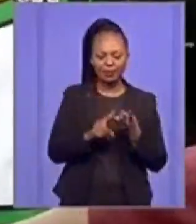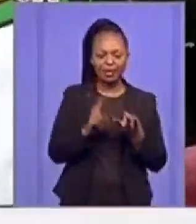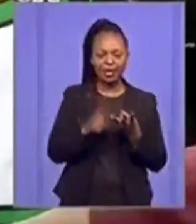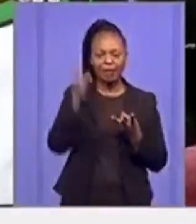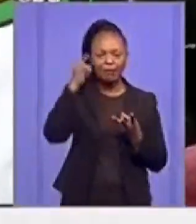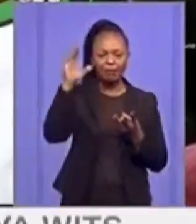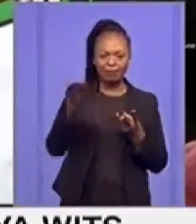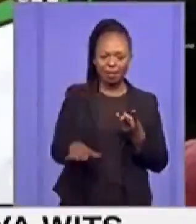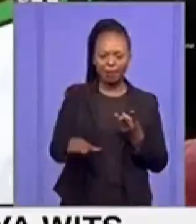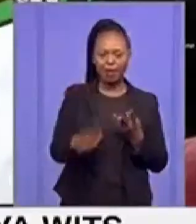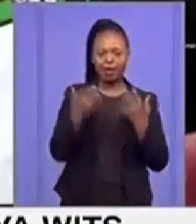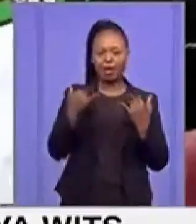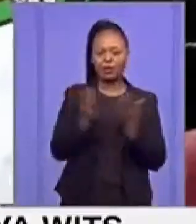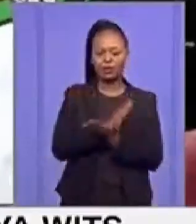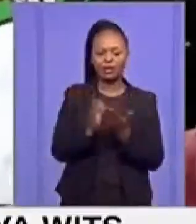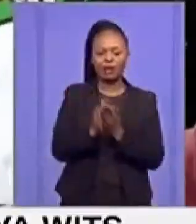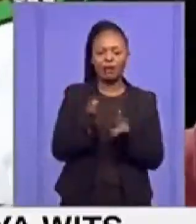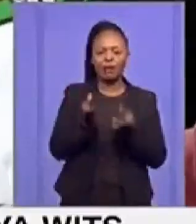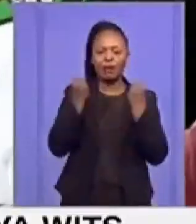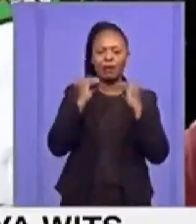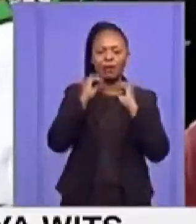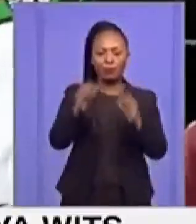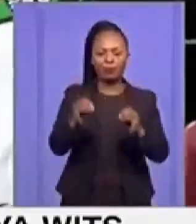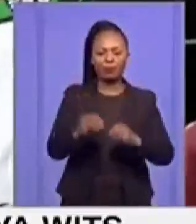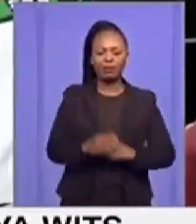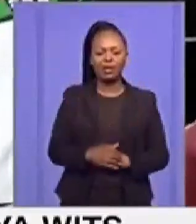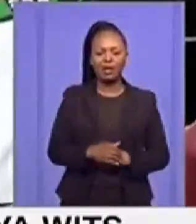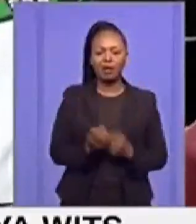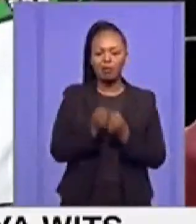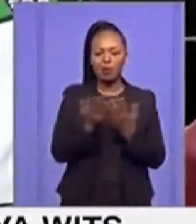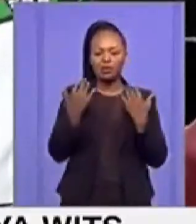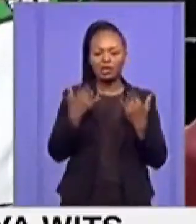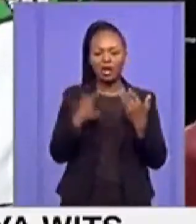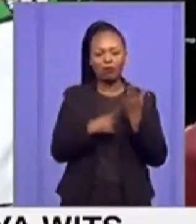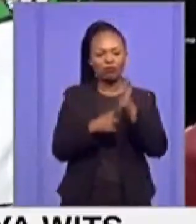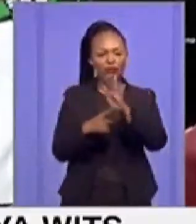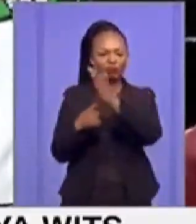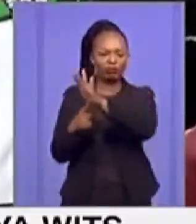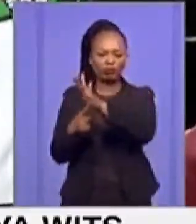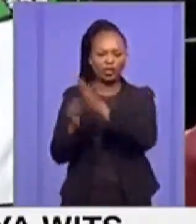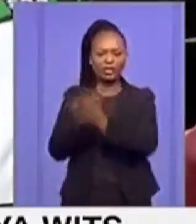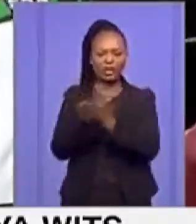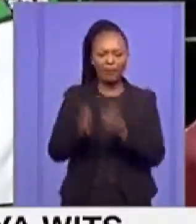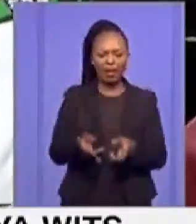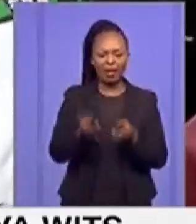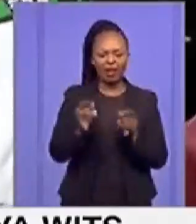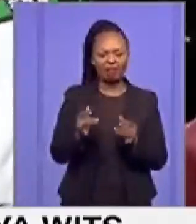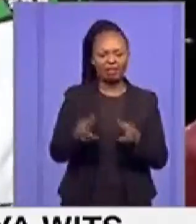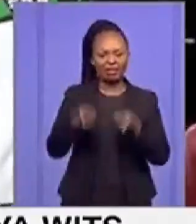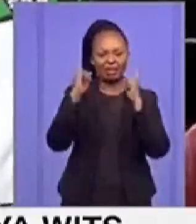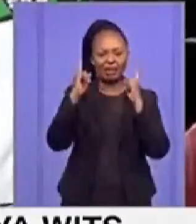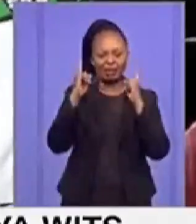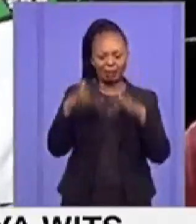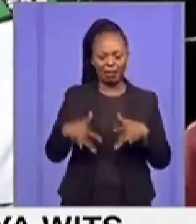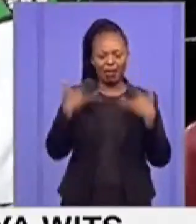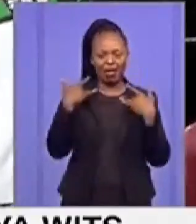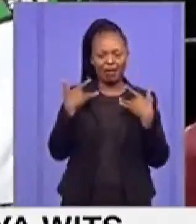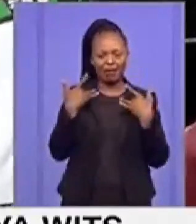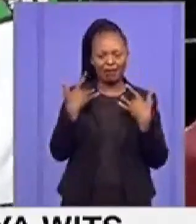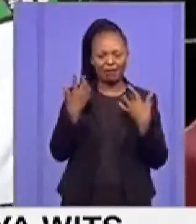residences are in a state of a crisis. They're atrocious and they pose serious life threats. So we cannot